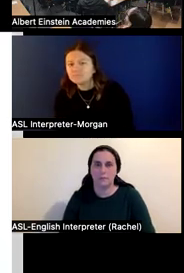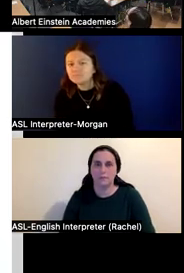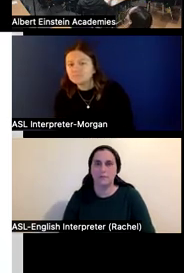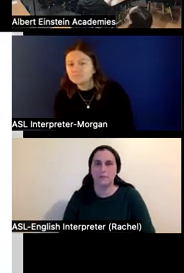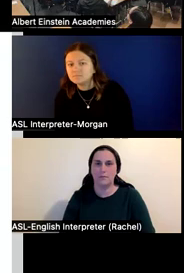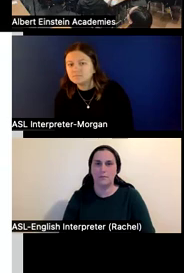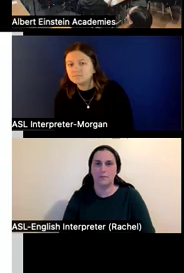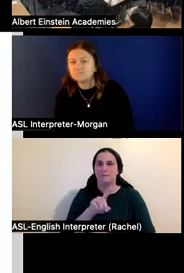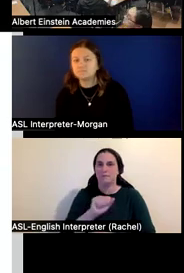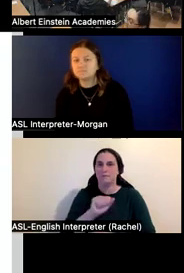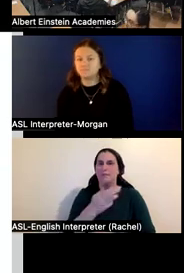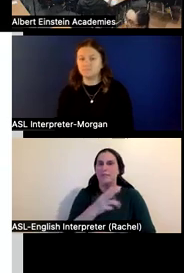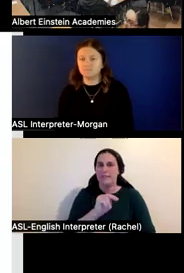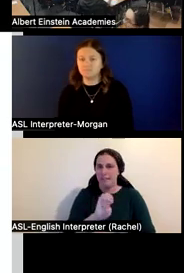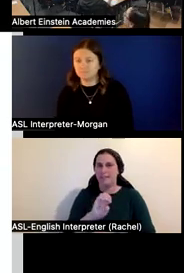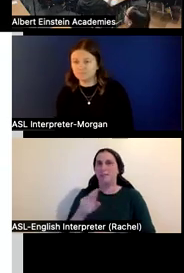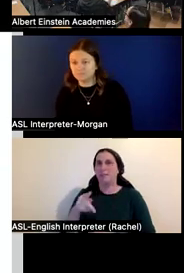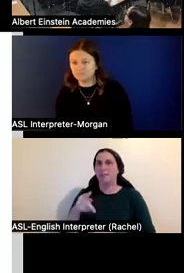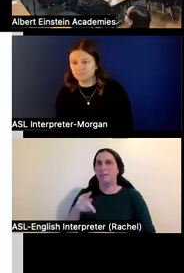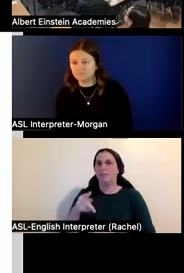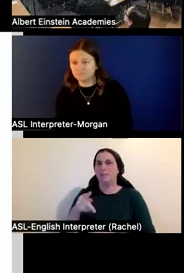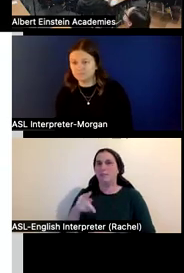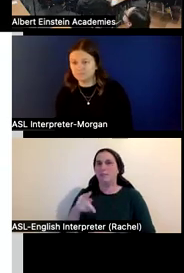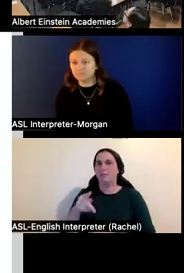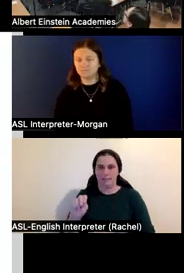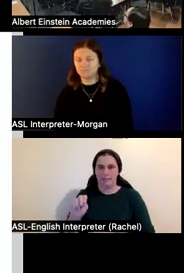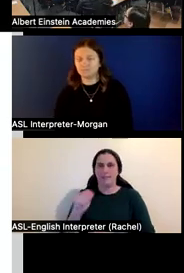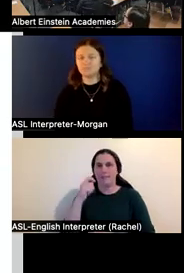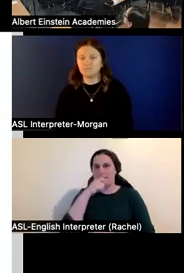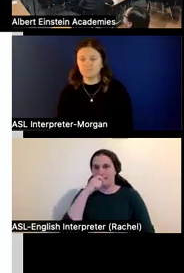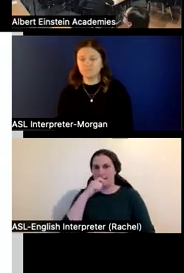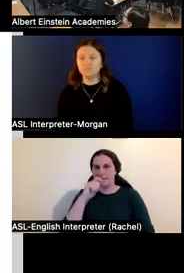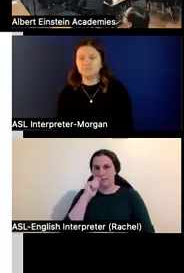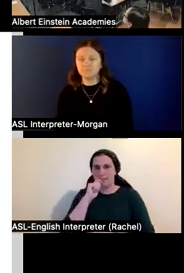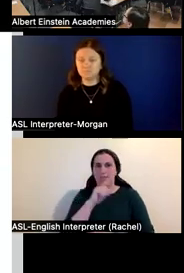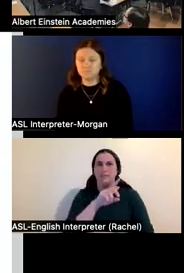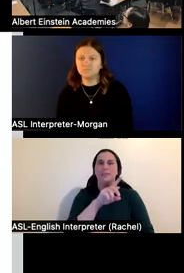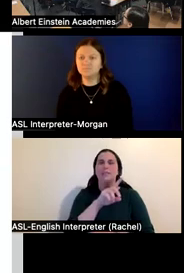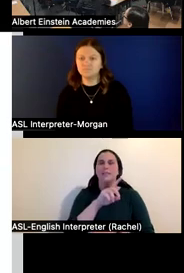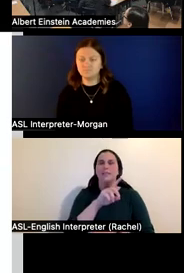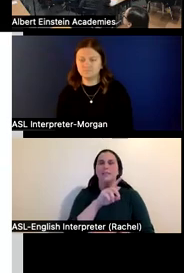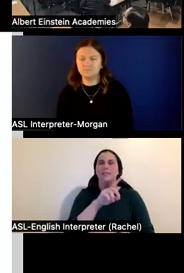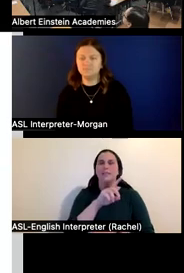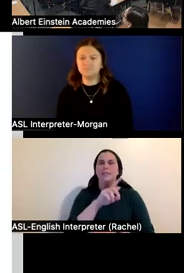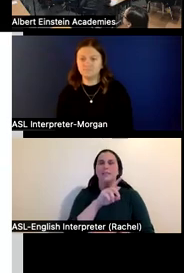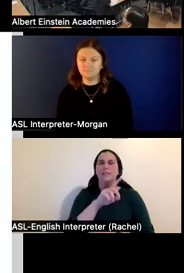putzen. Zähne putzen. Zähne? Zähne.